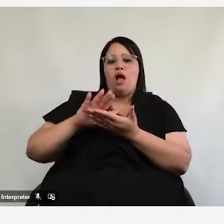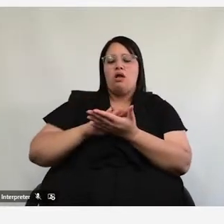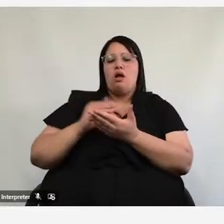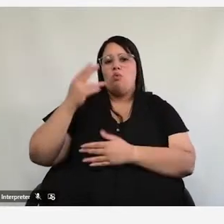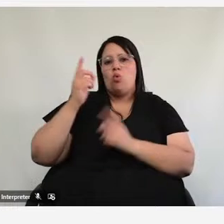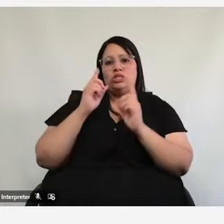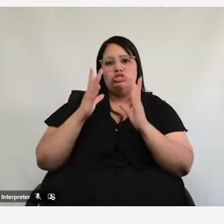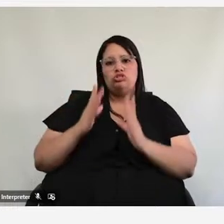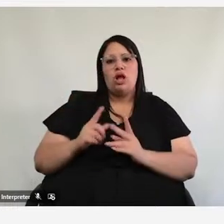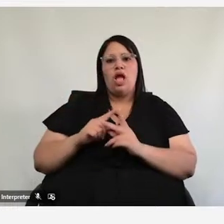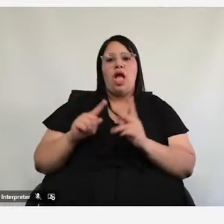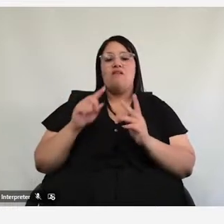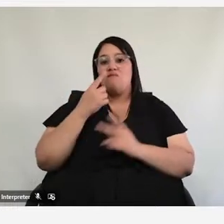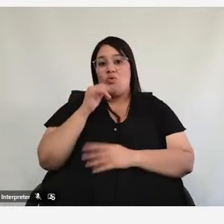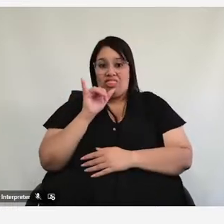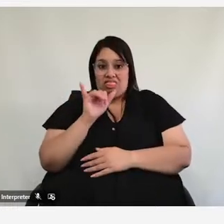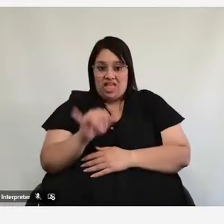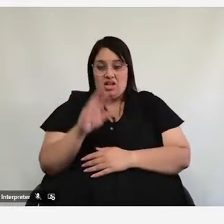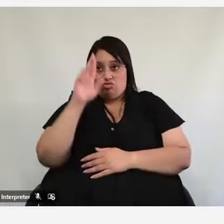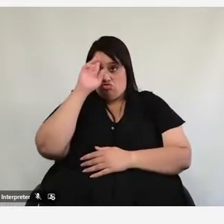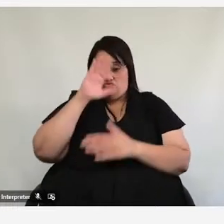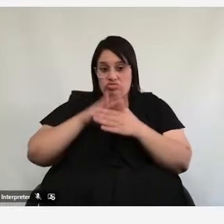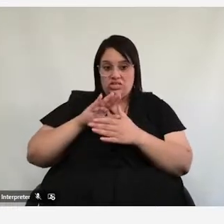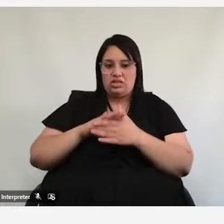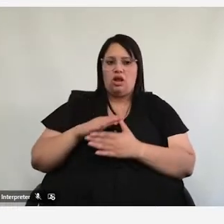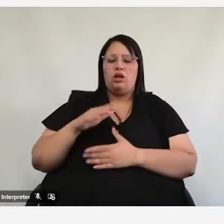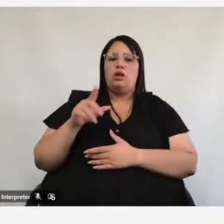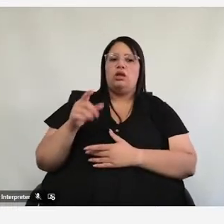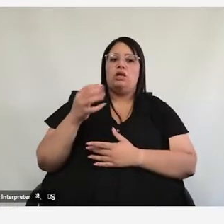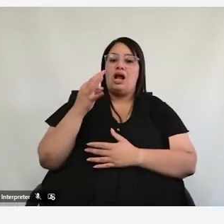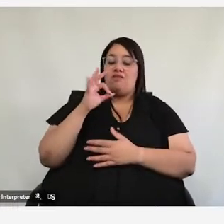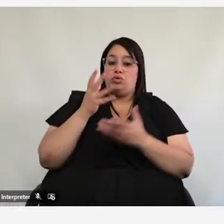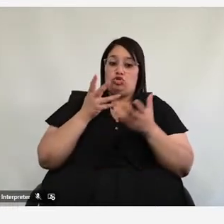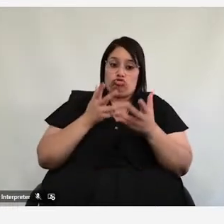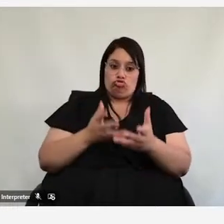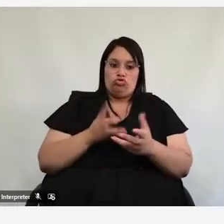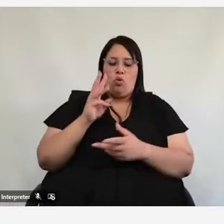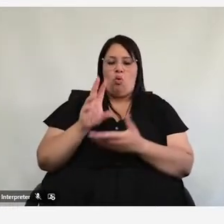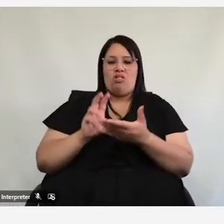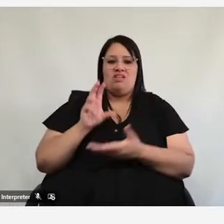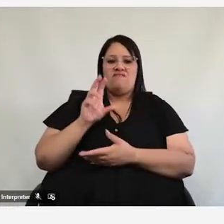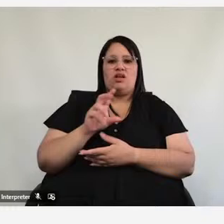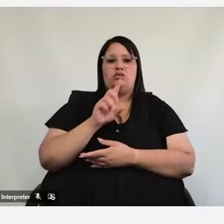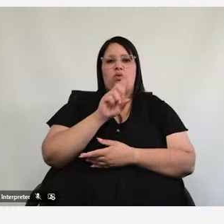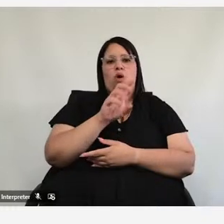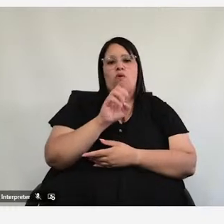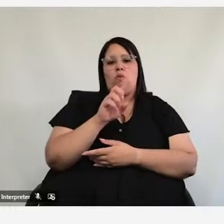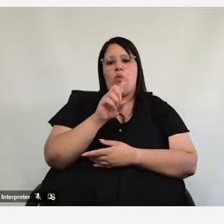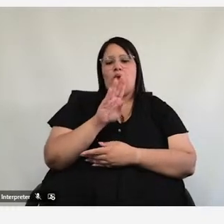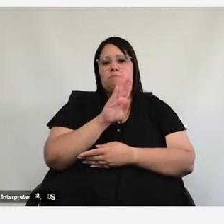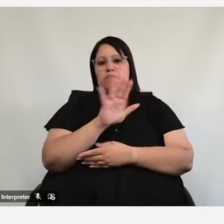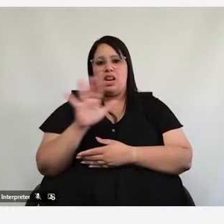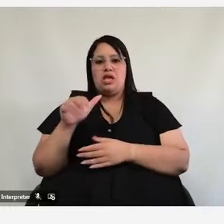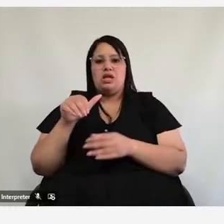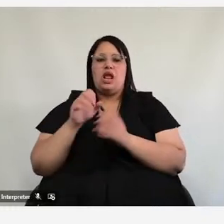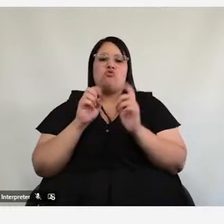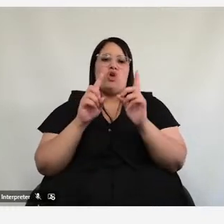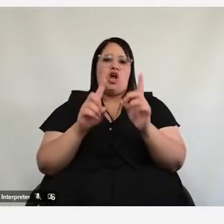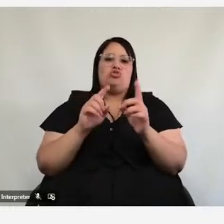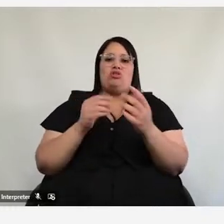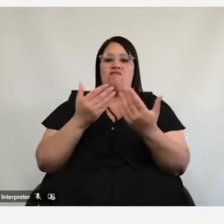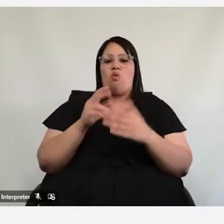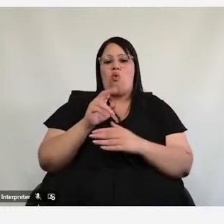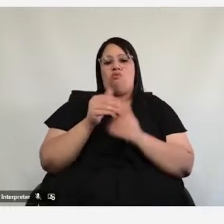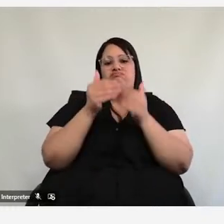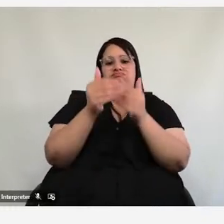teachers. And for this very reason, this government will be investing 101 billion in education over the